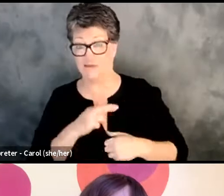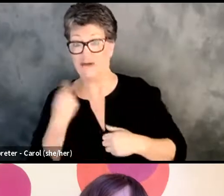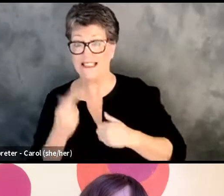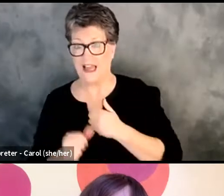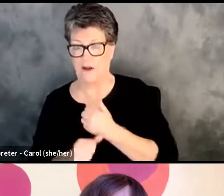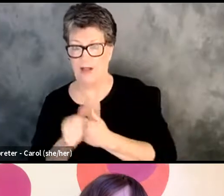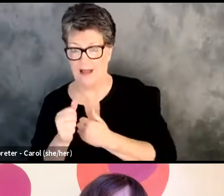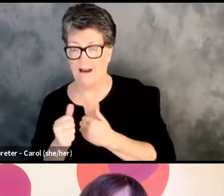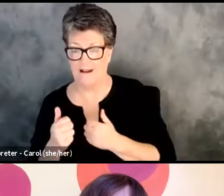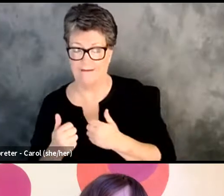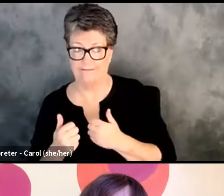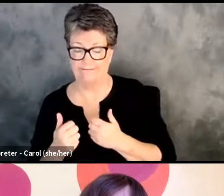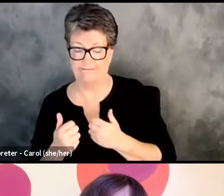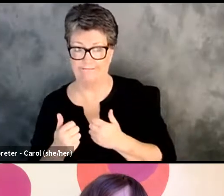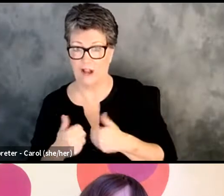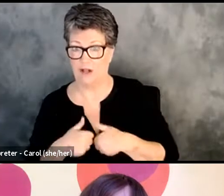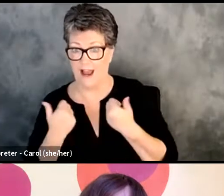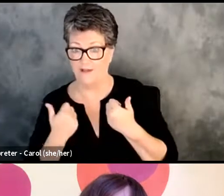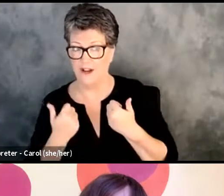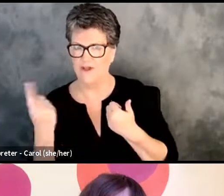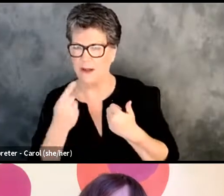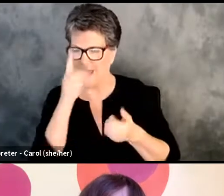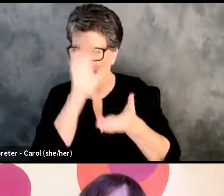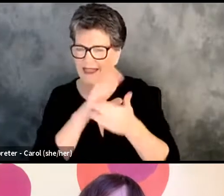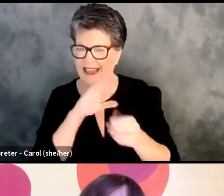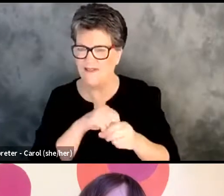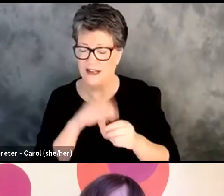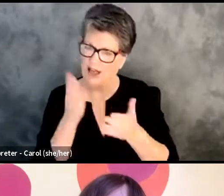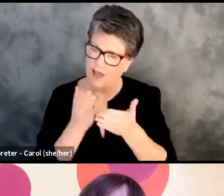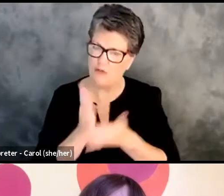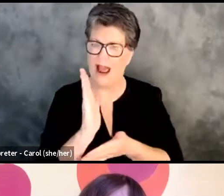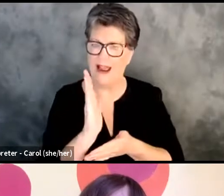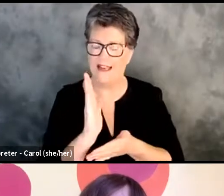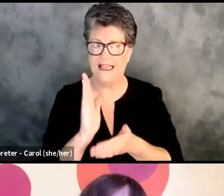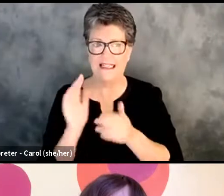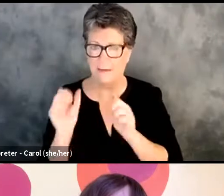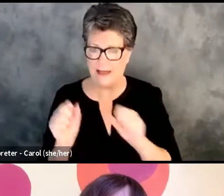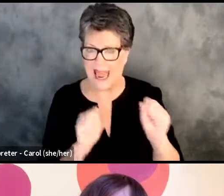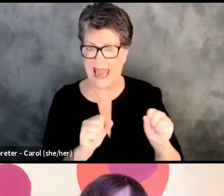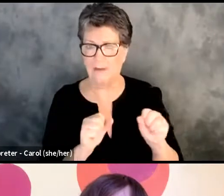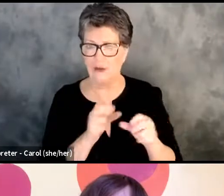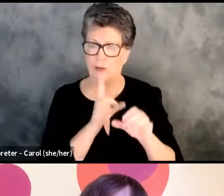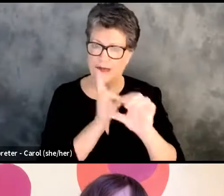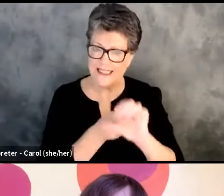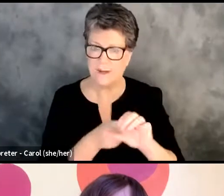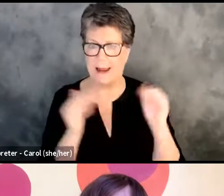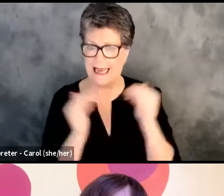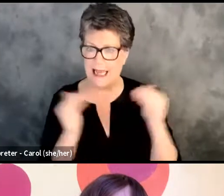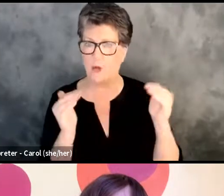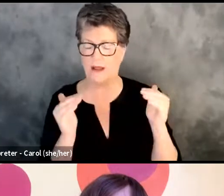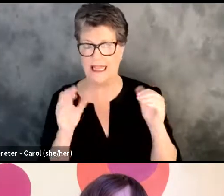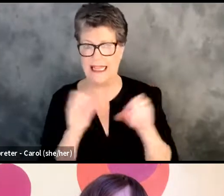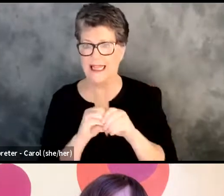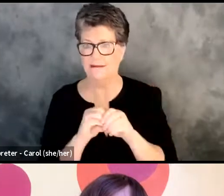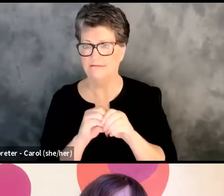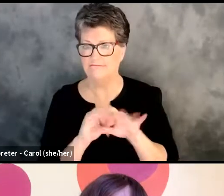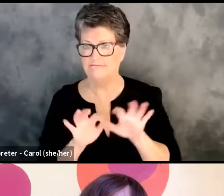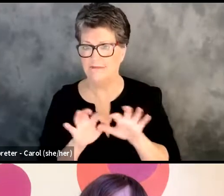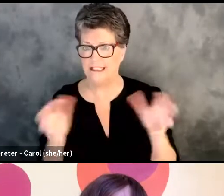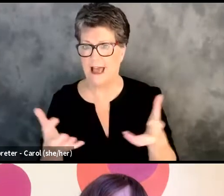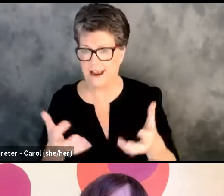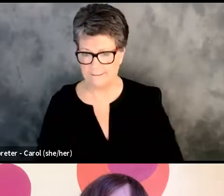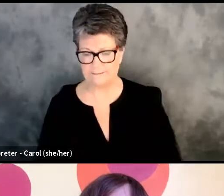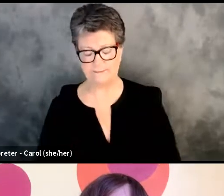for something that they believed in, their right to be able to participate equally in society. And